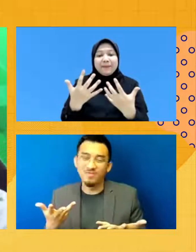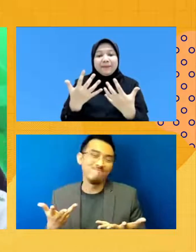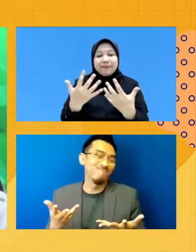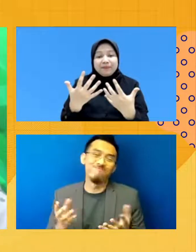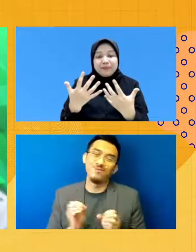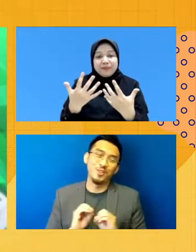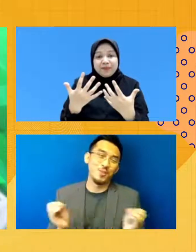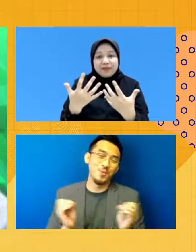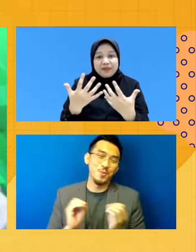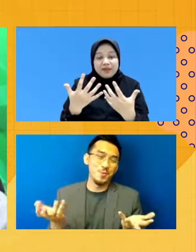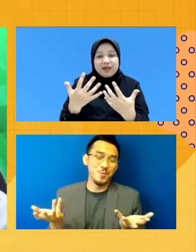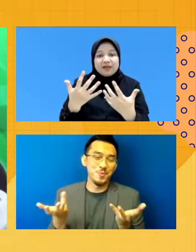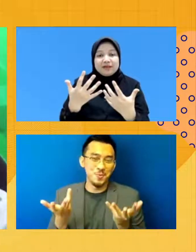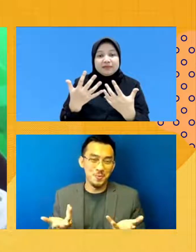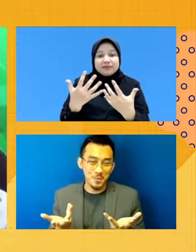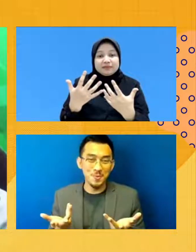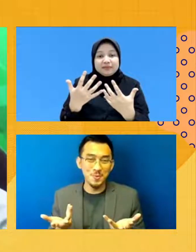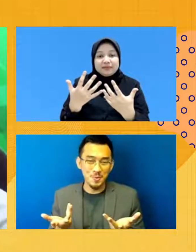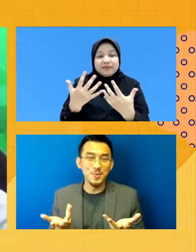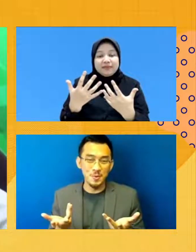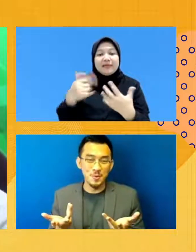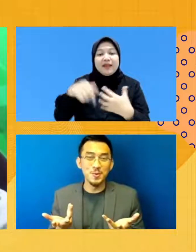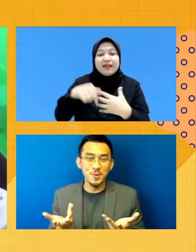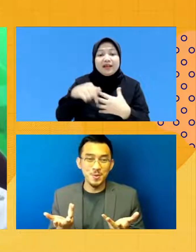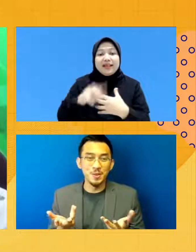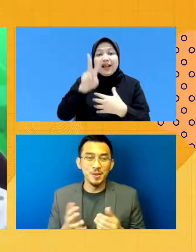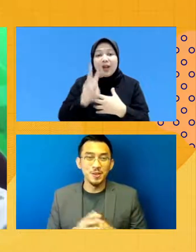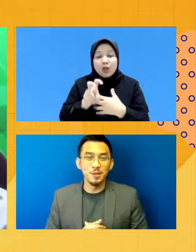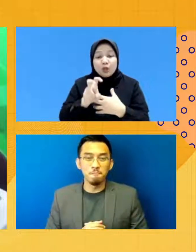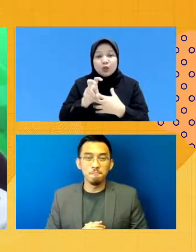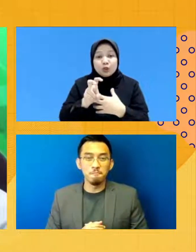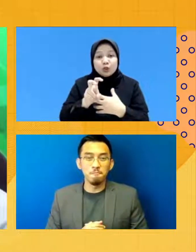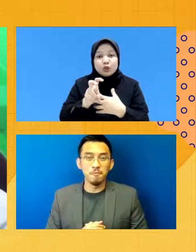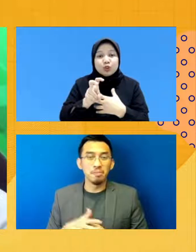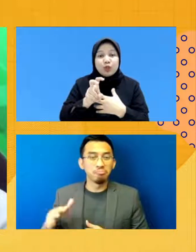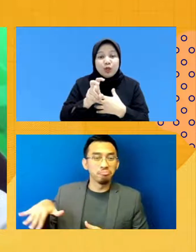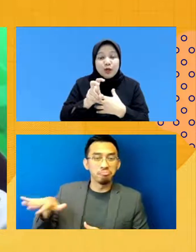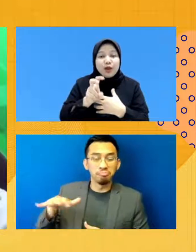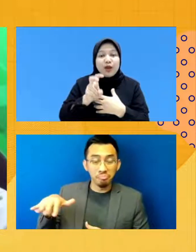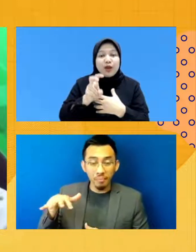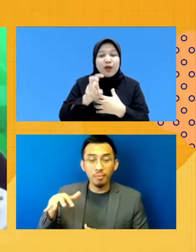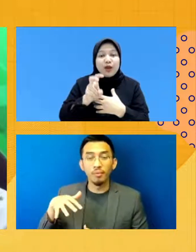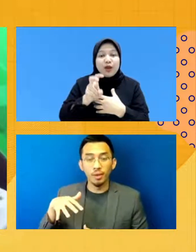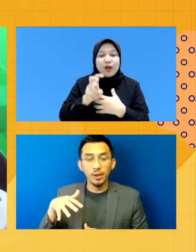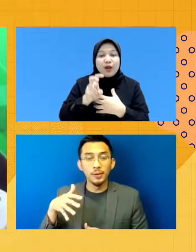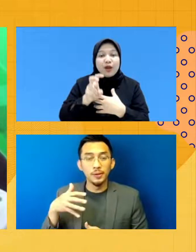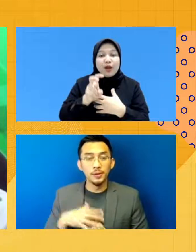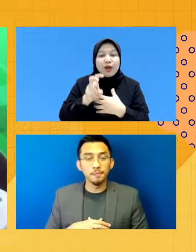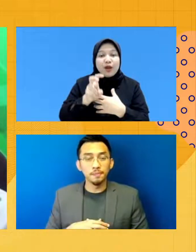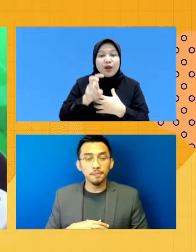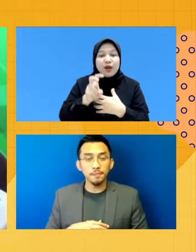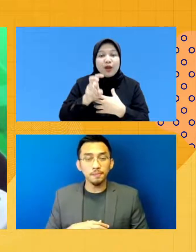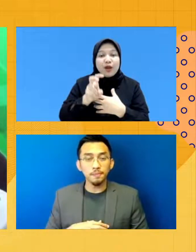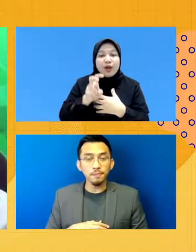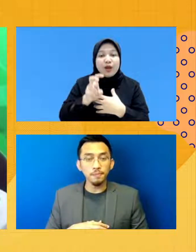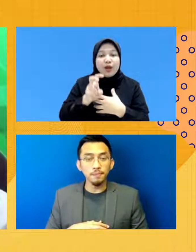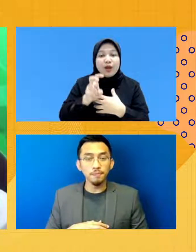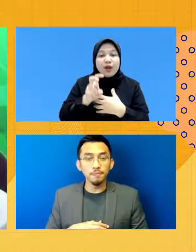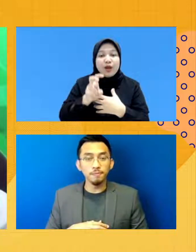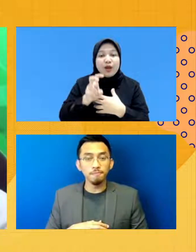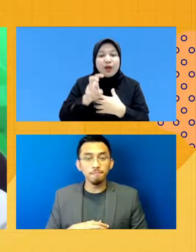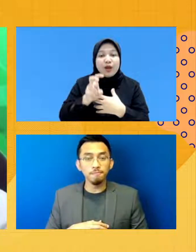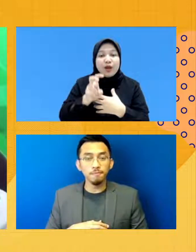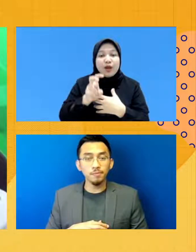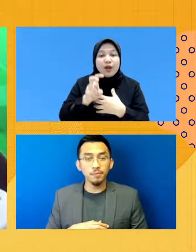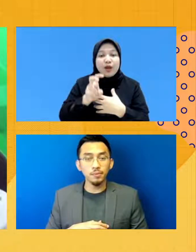thing that we should learn, and we everyone on this world should learn about the sexuality